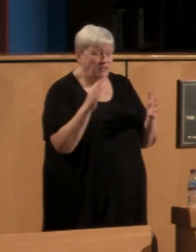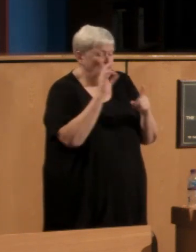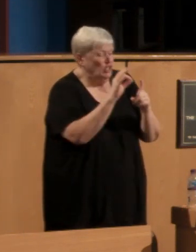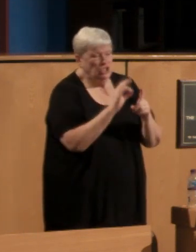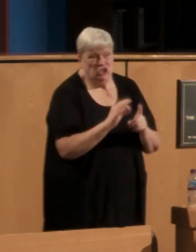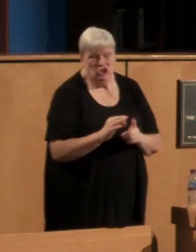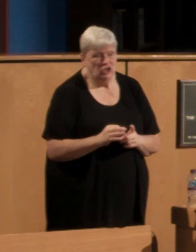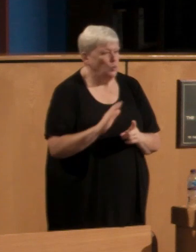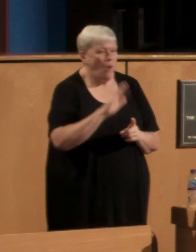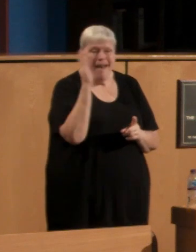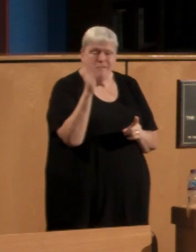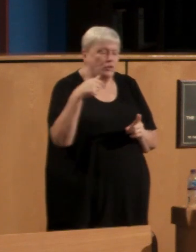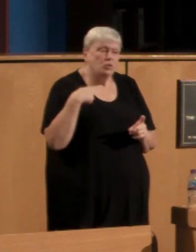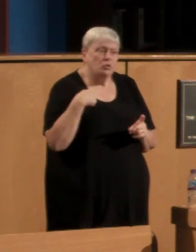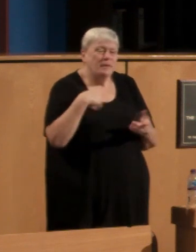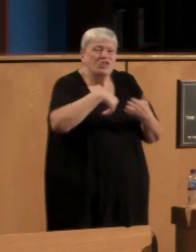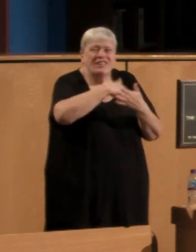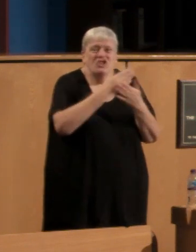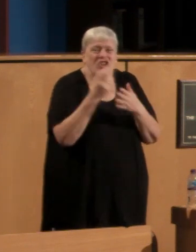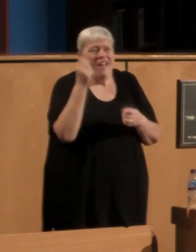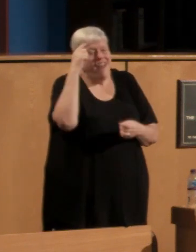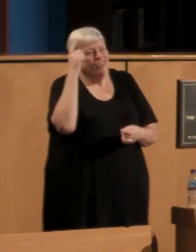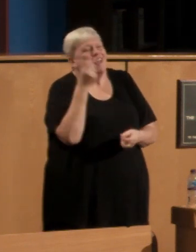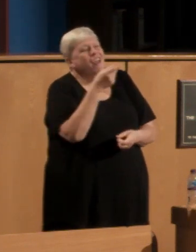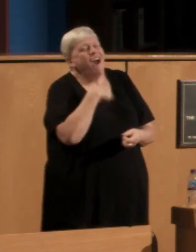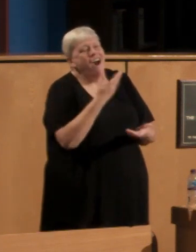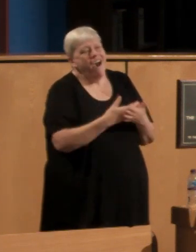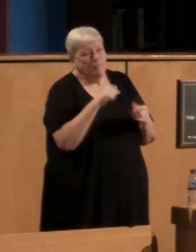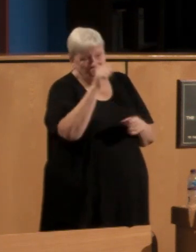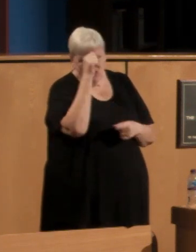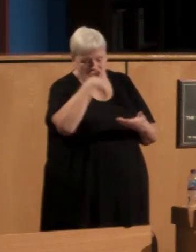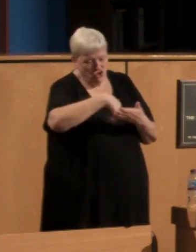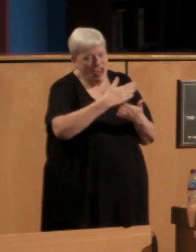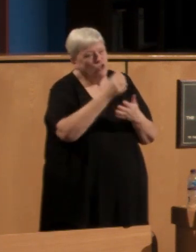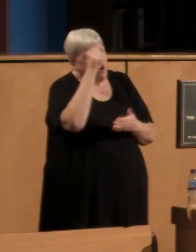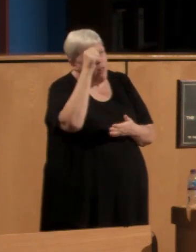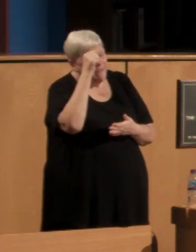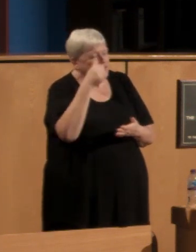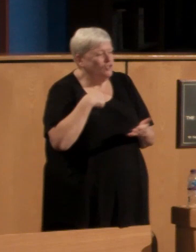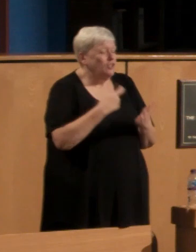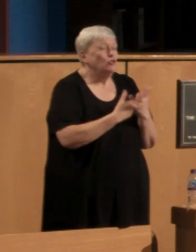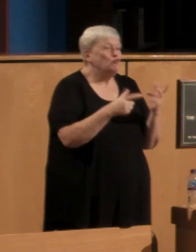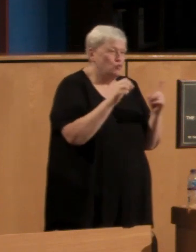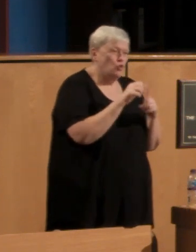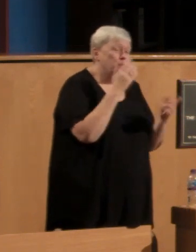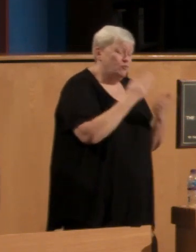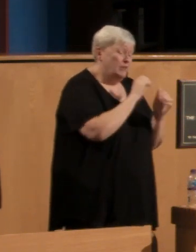every little thing, because we have this shared understanding. And tropes are a really nice way of doing that.